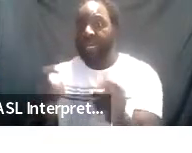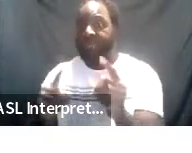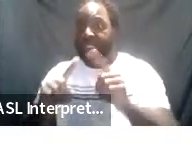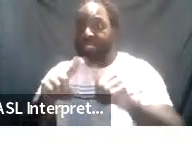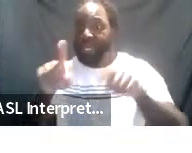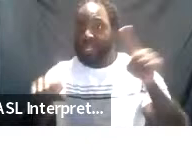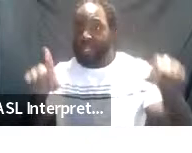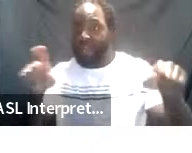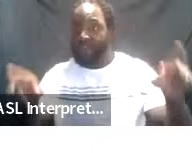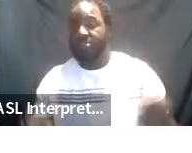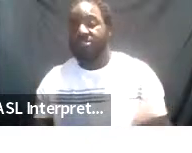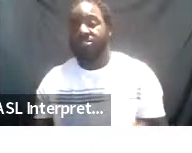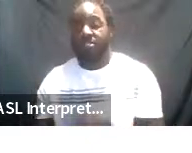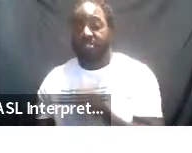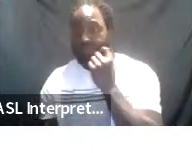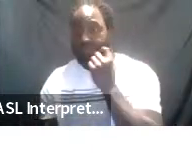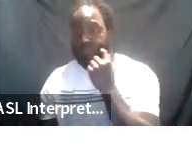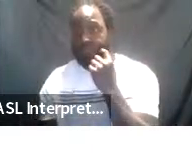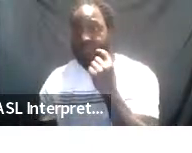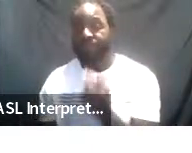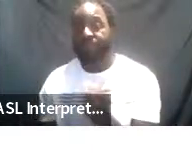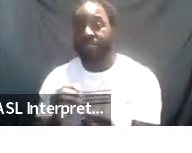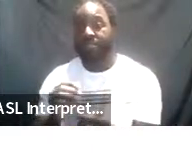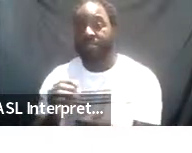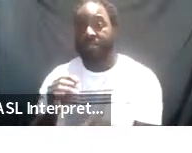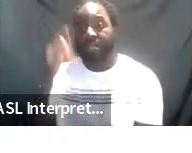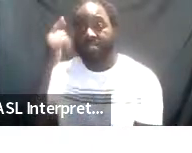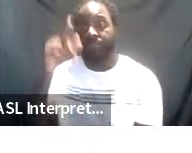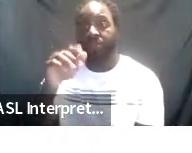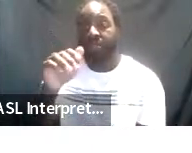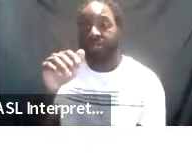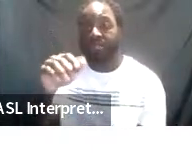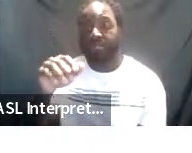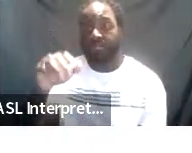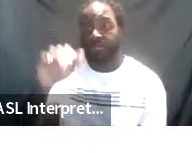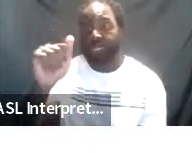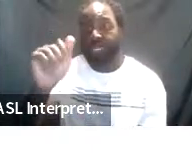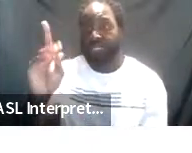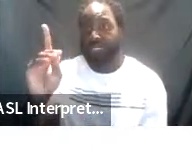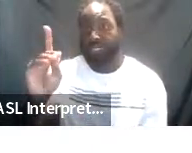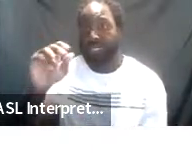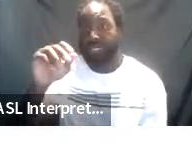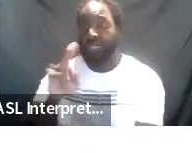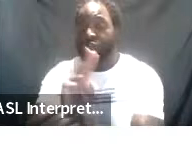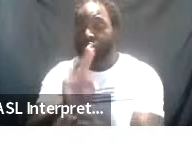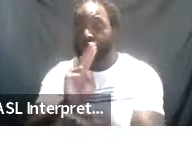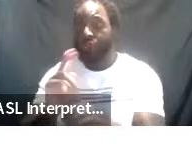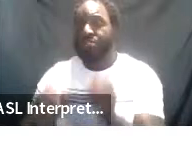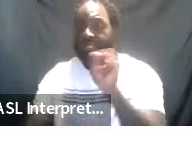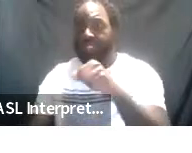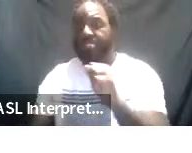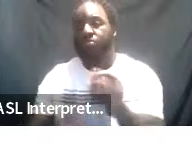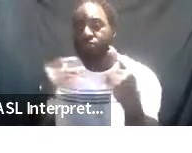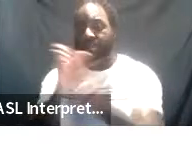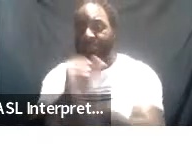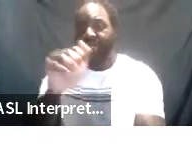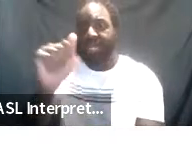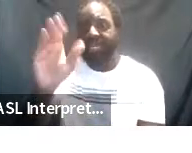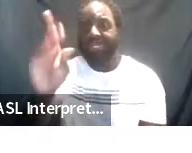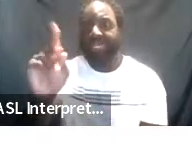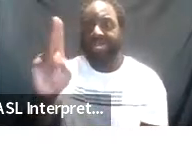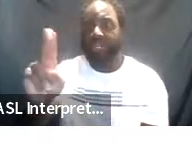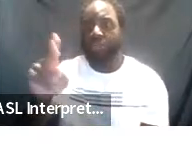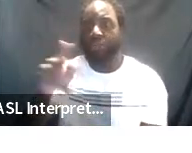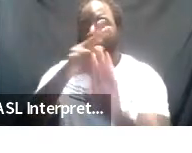where development happens. As for ADUs, yes, we're trying to create an ADU program, if we move forward with